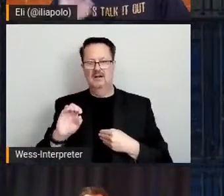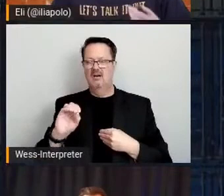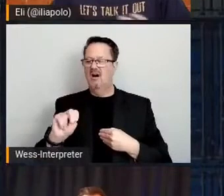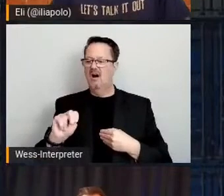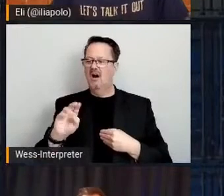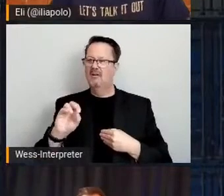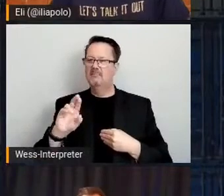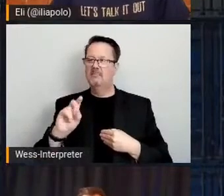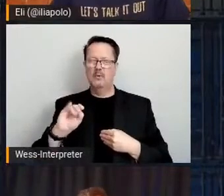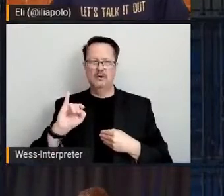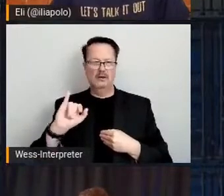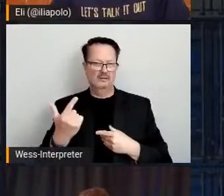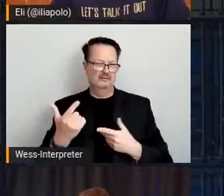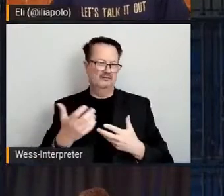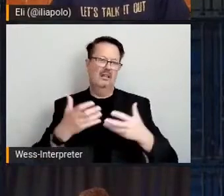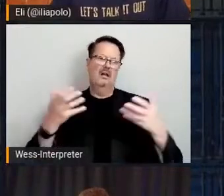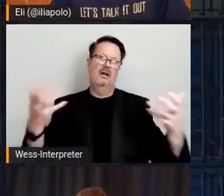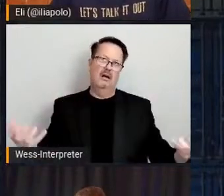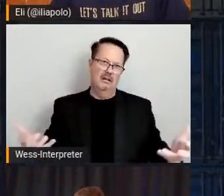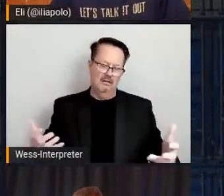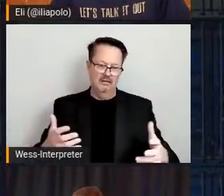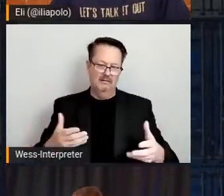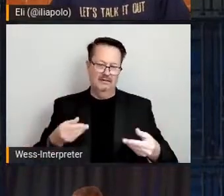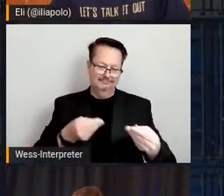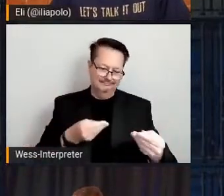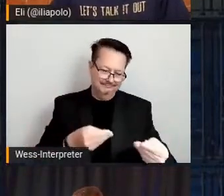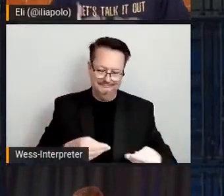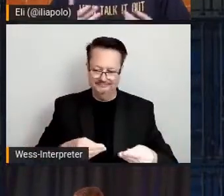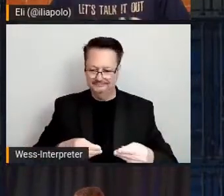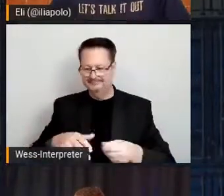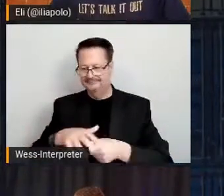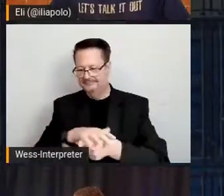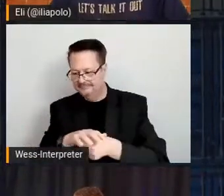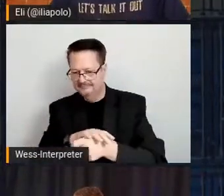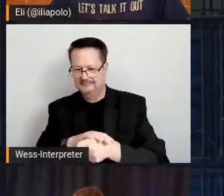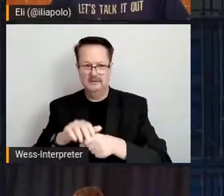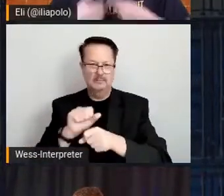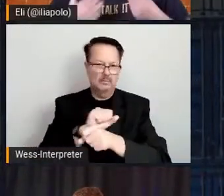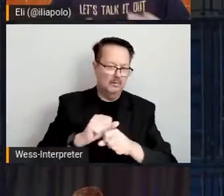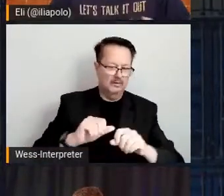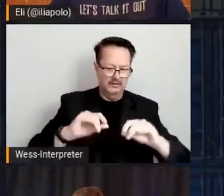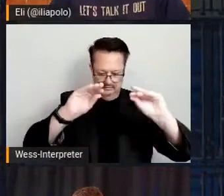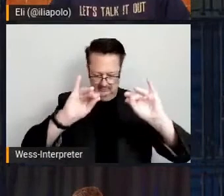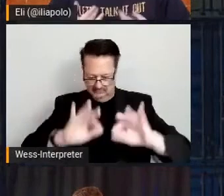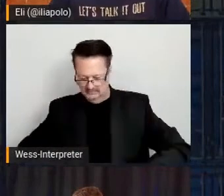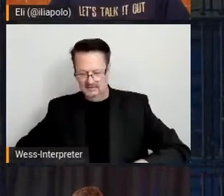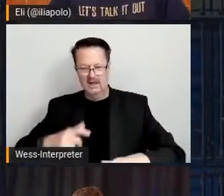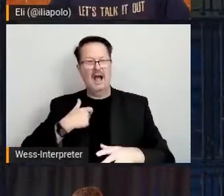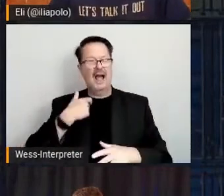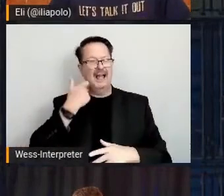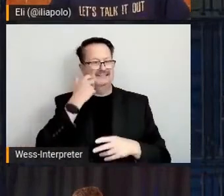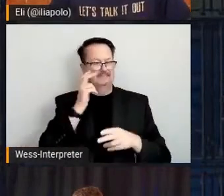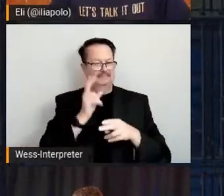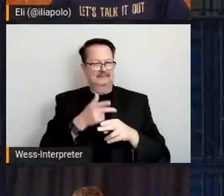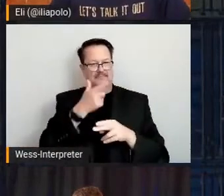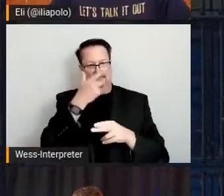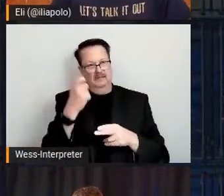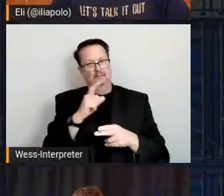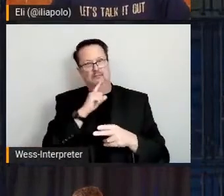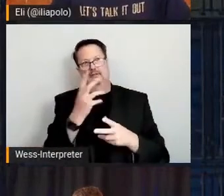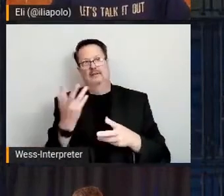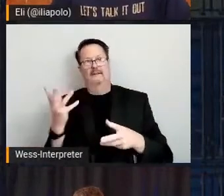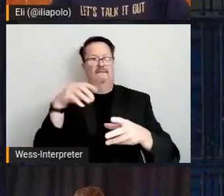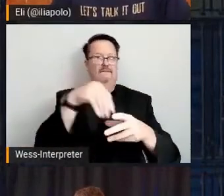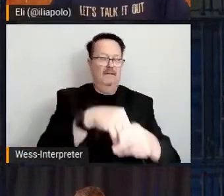onboarding, which is a bunch of boring logistical stuff. But the reason I mention it is because we're highly engaged with it, and we're really